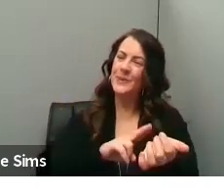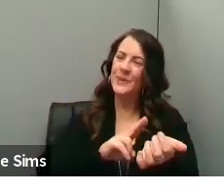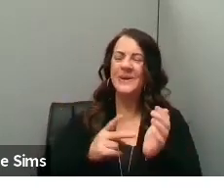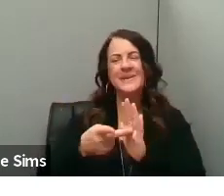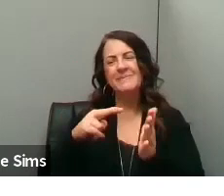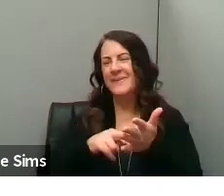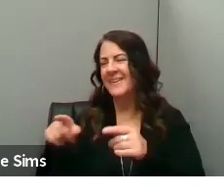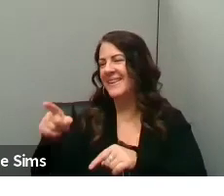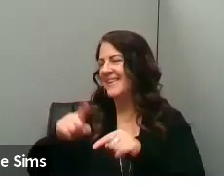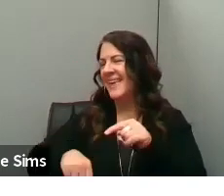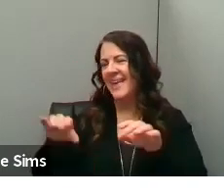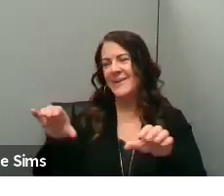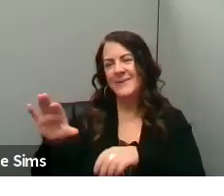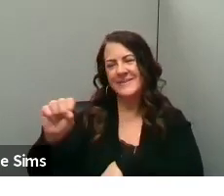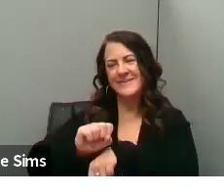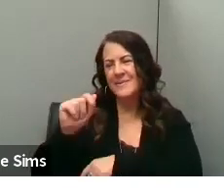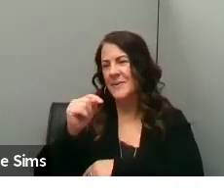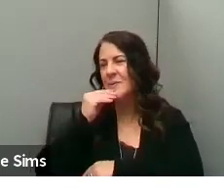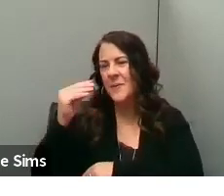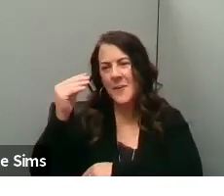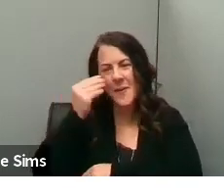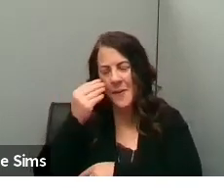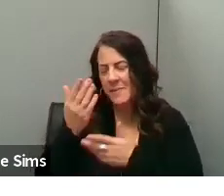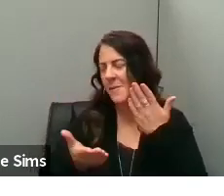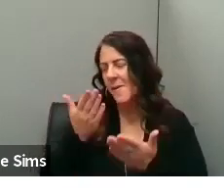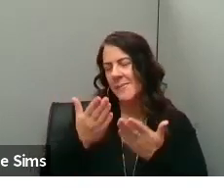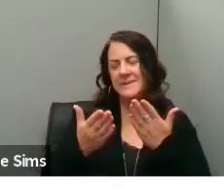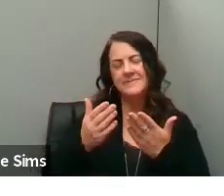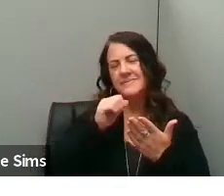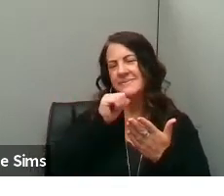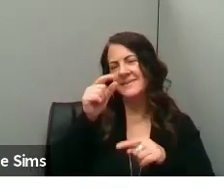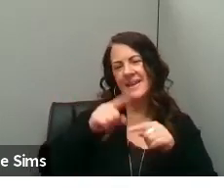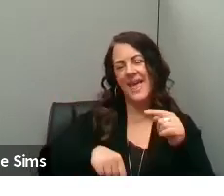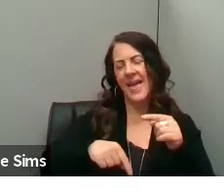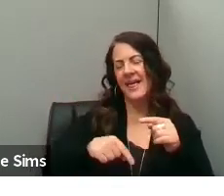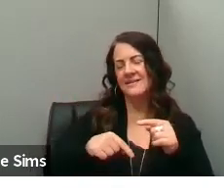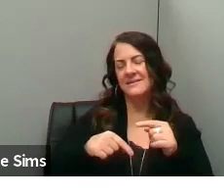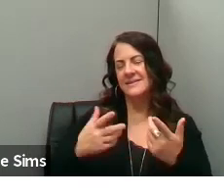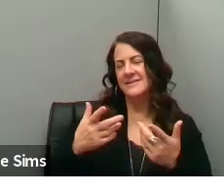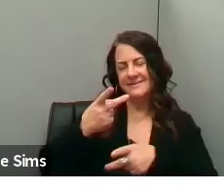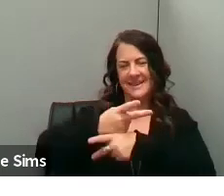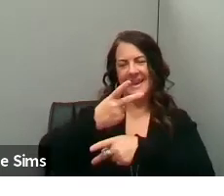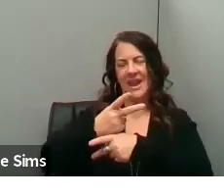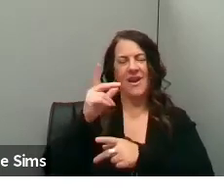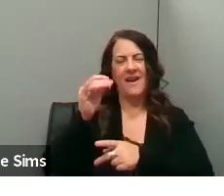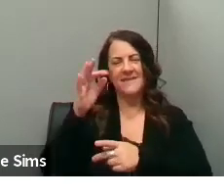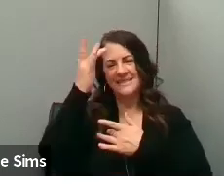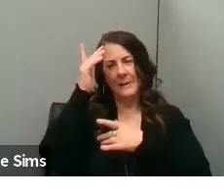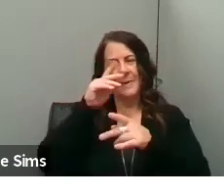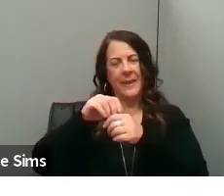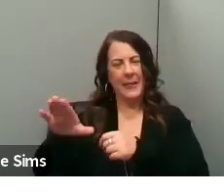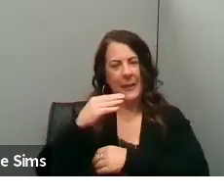he can perform from home, so it's probably unlikely he can care for patients at his home, but there may